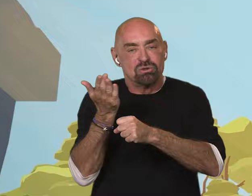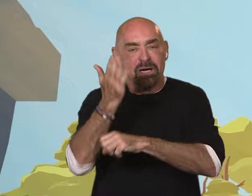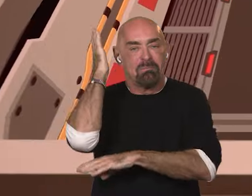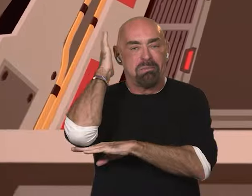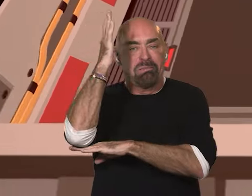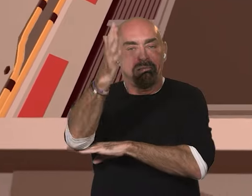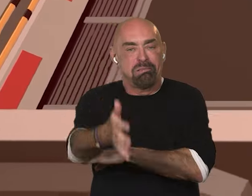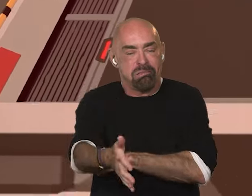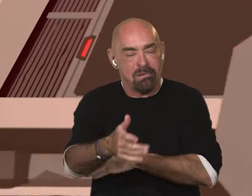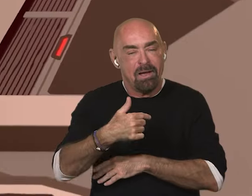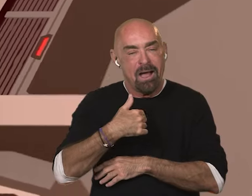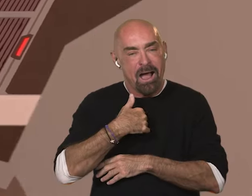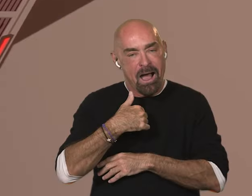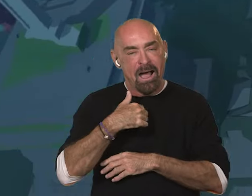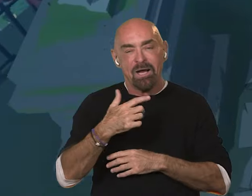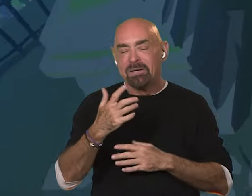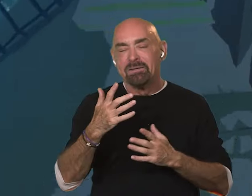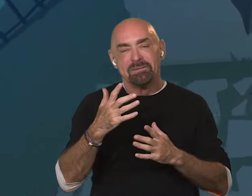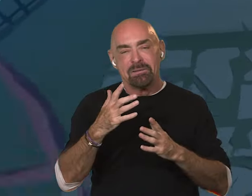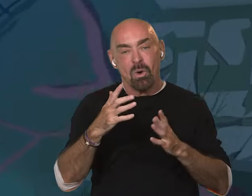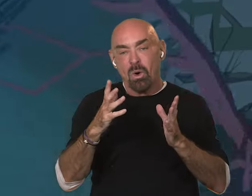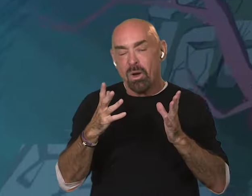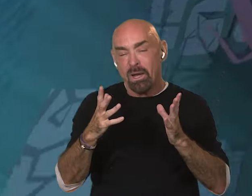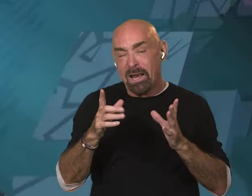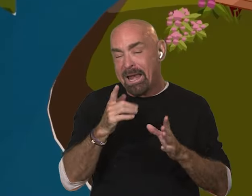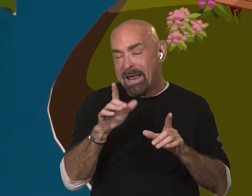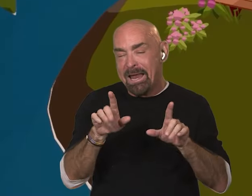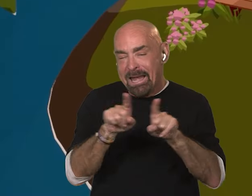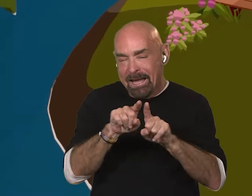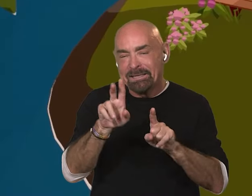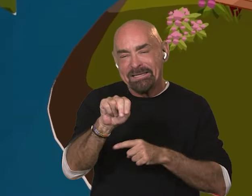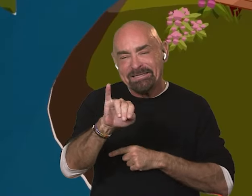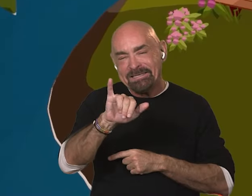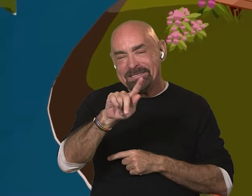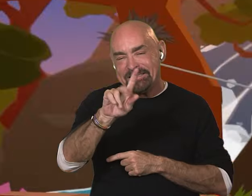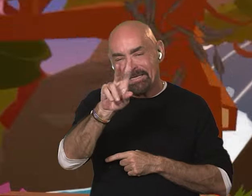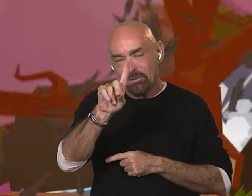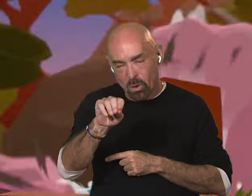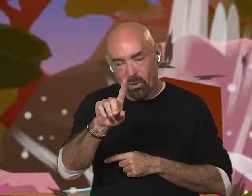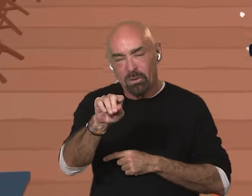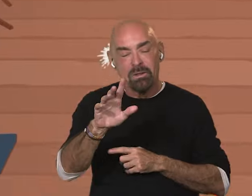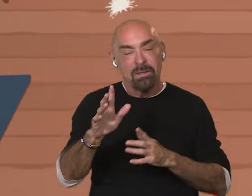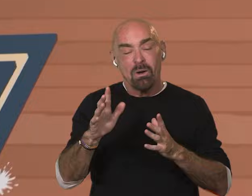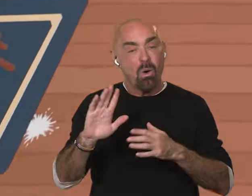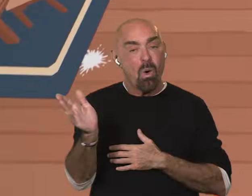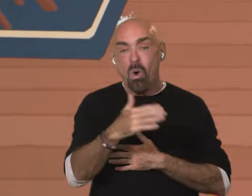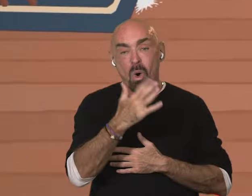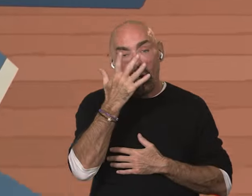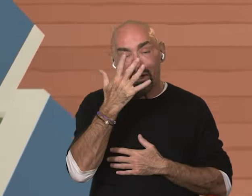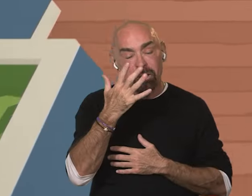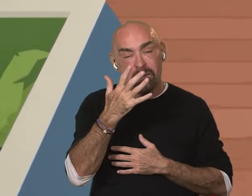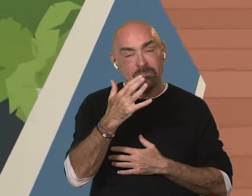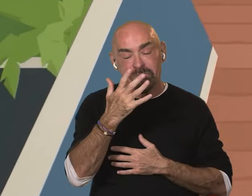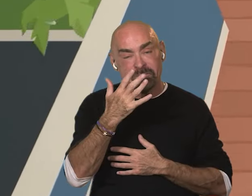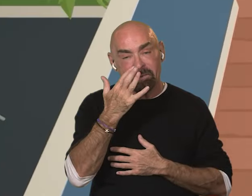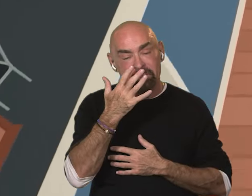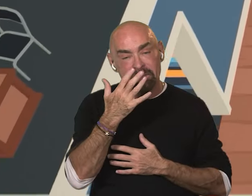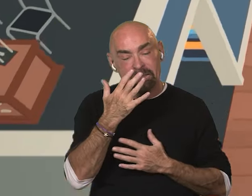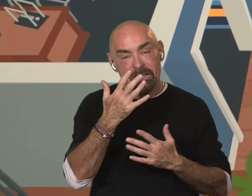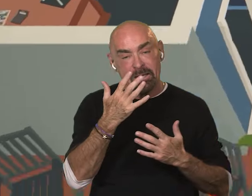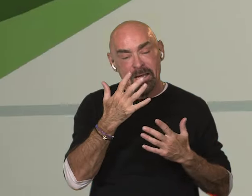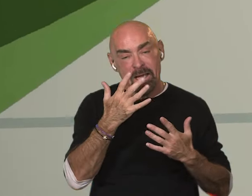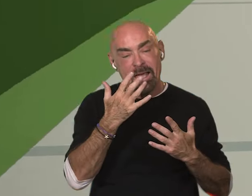Worst Handyman combines my love for stealth horror games with the charm of Nintendo games. It's a thrilling stealth comedy game for